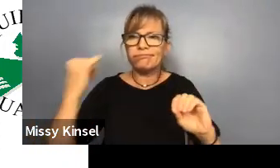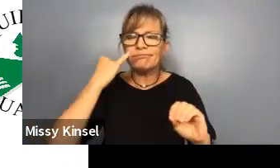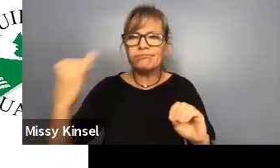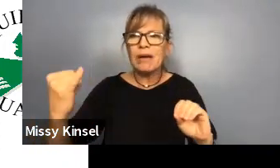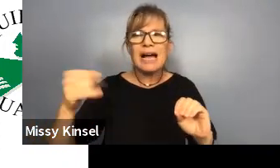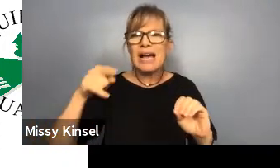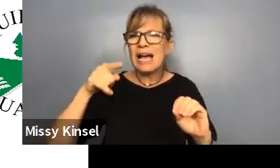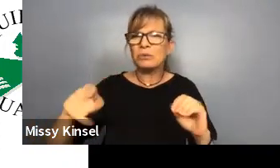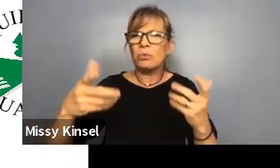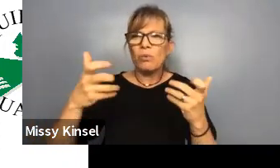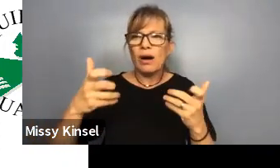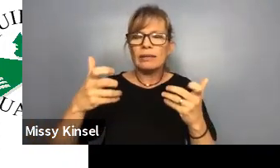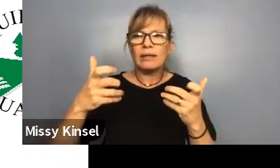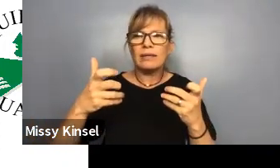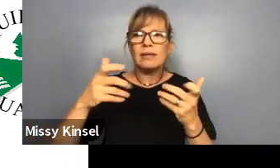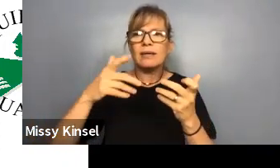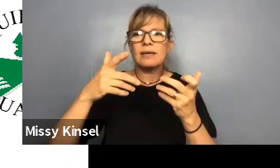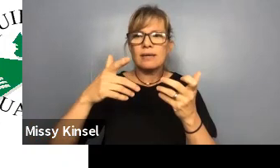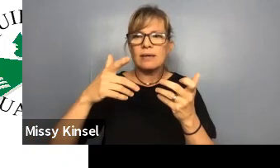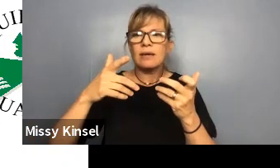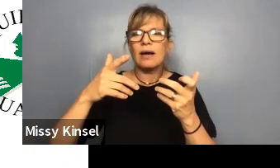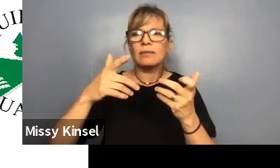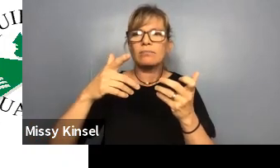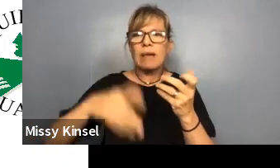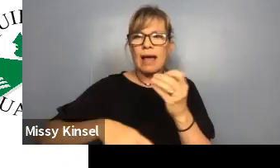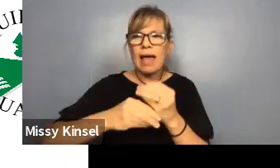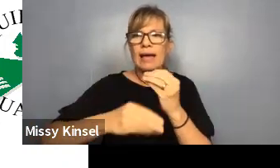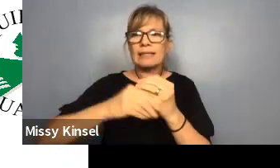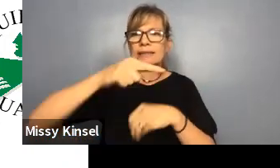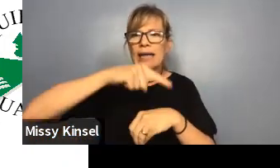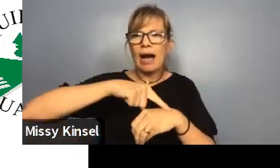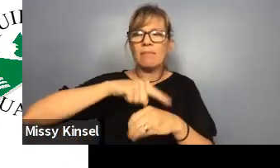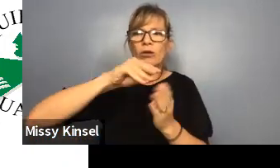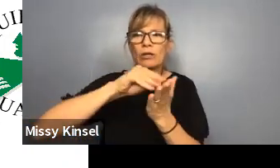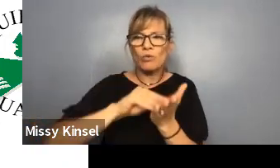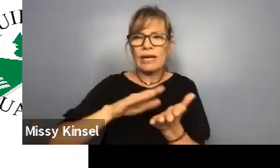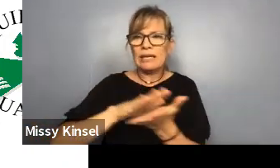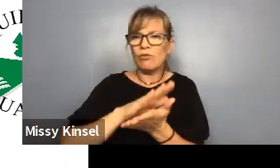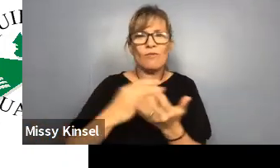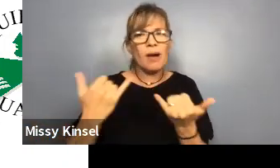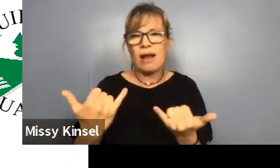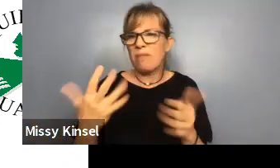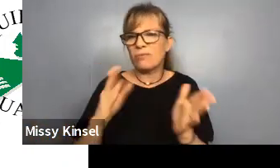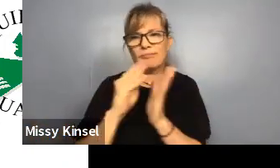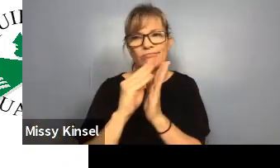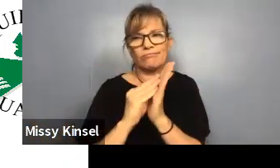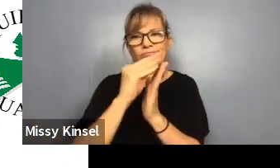And you just want to keep on tacking time on your tracking form for now.